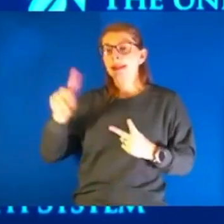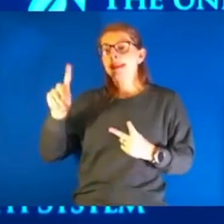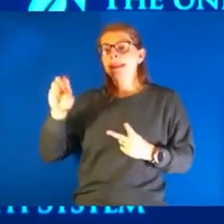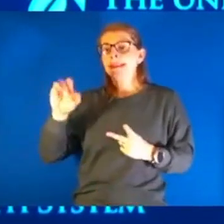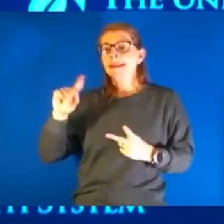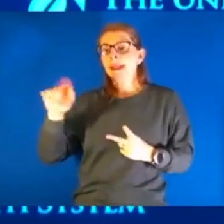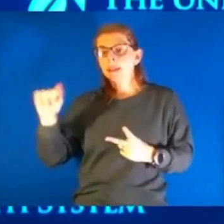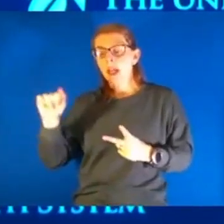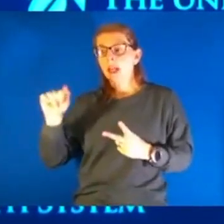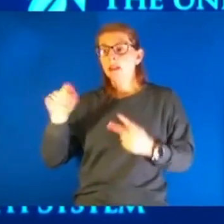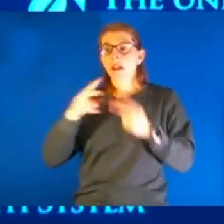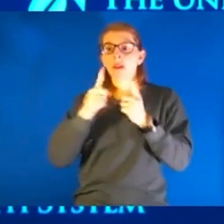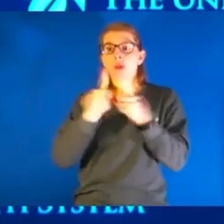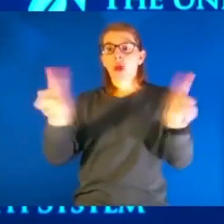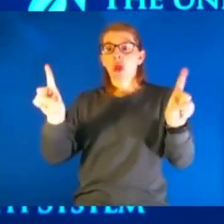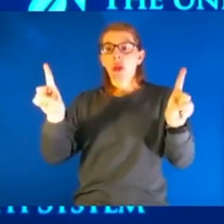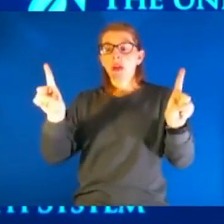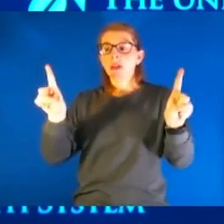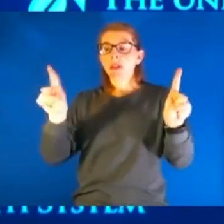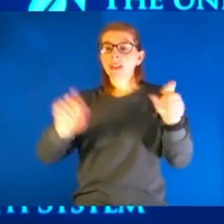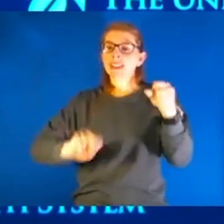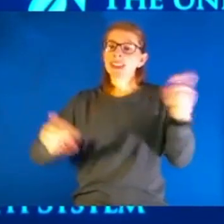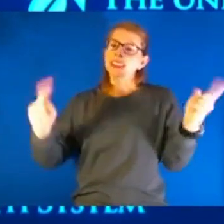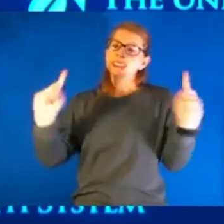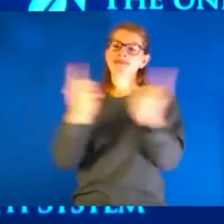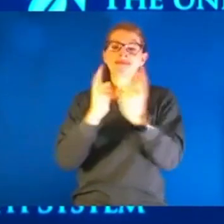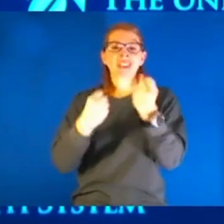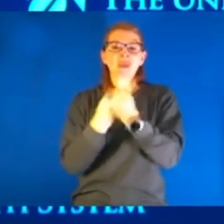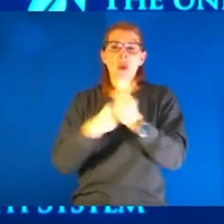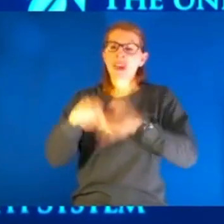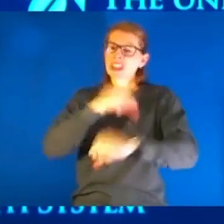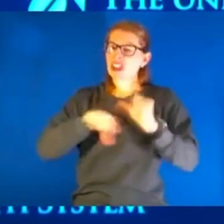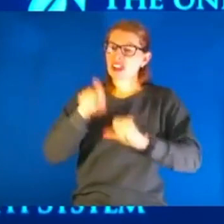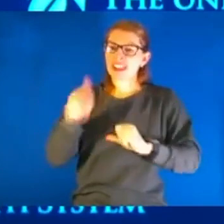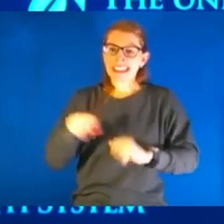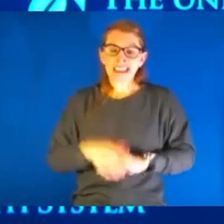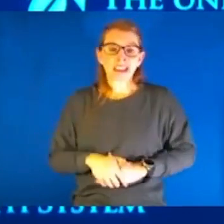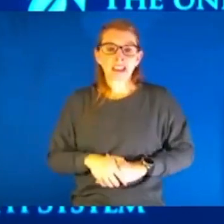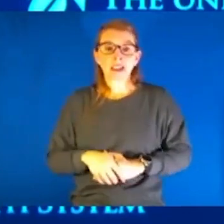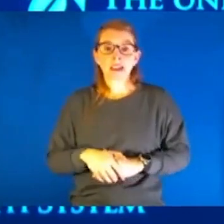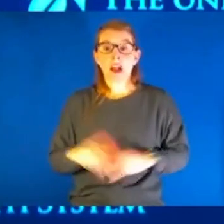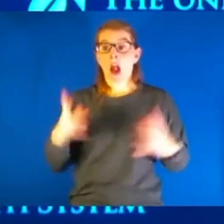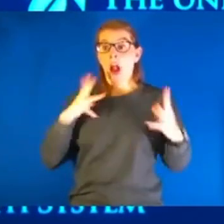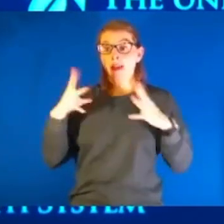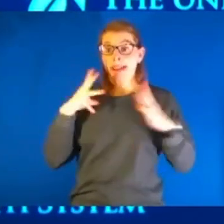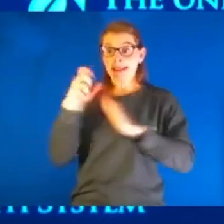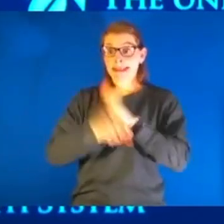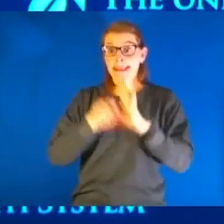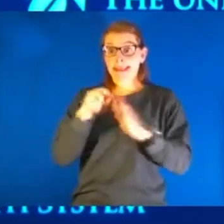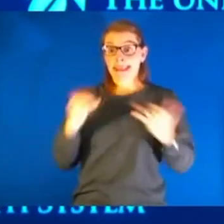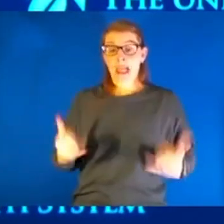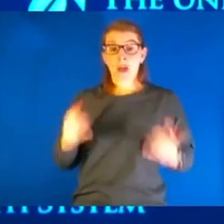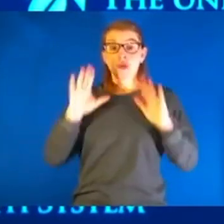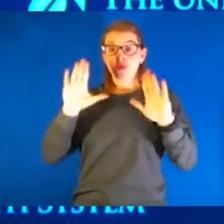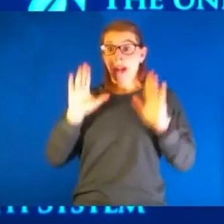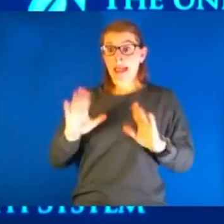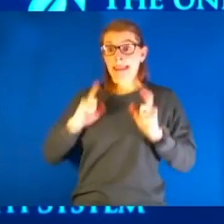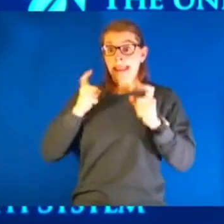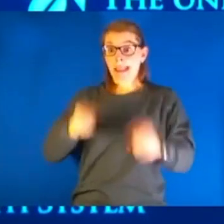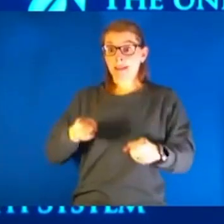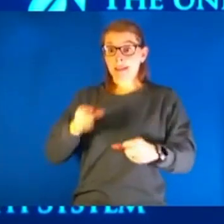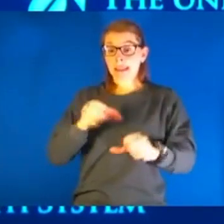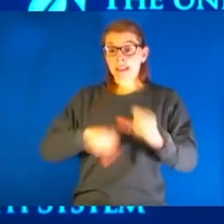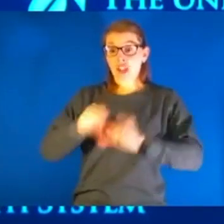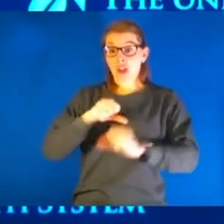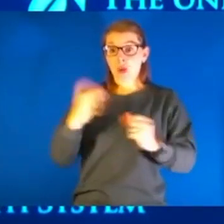each other, we really need to turn to each other. In this, the holiday season, the greatest gift we can give each other is that